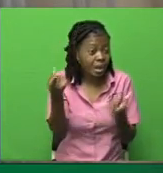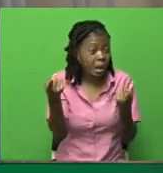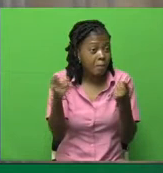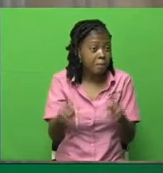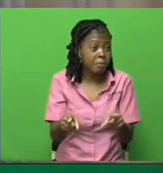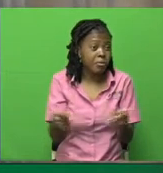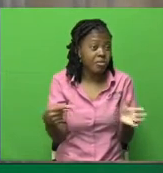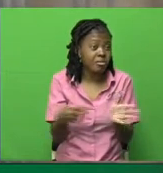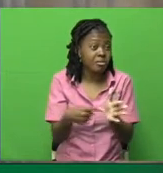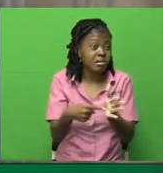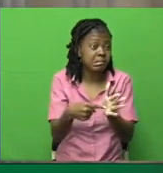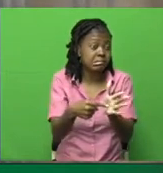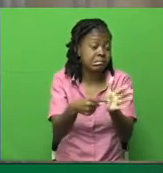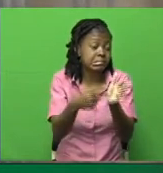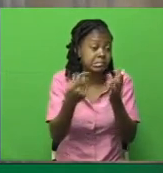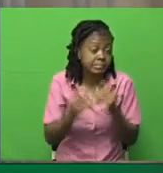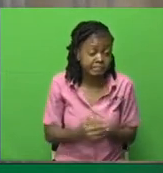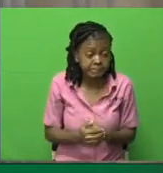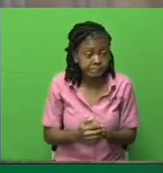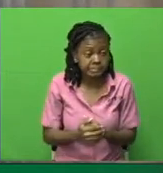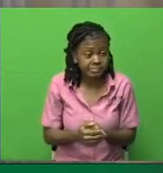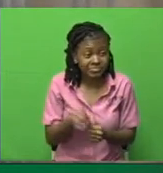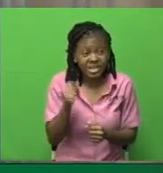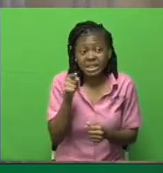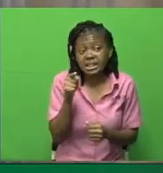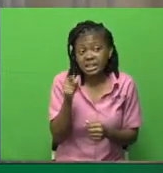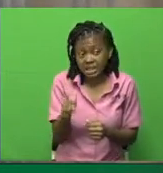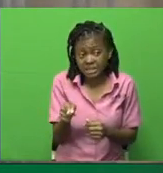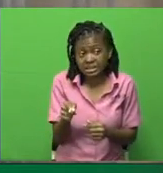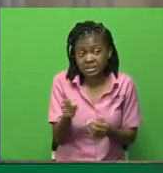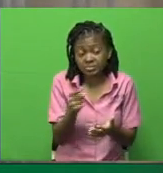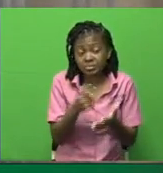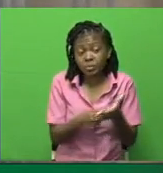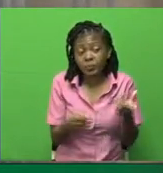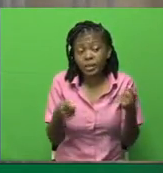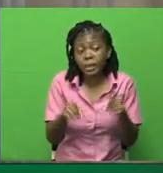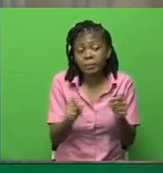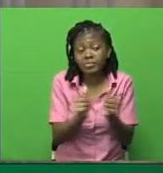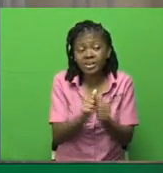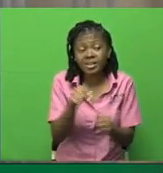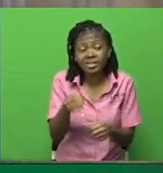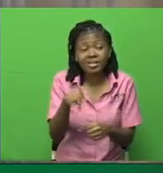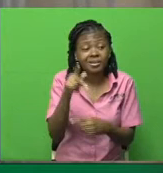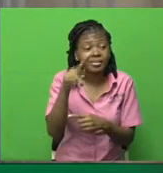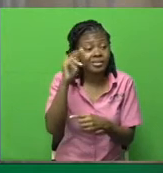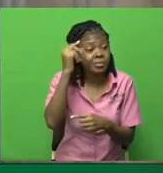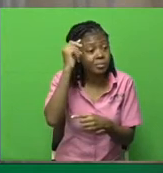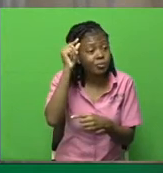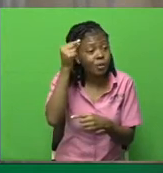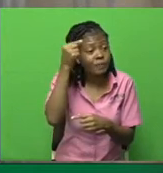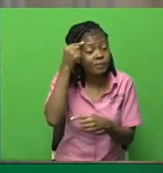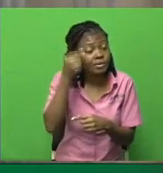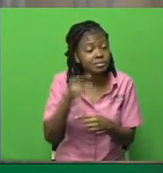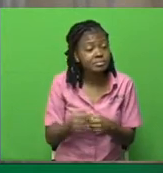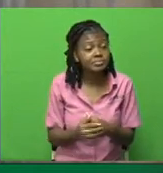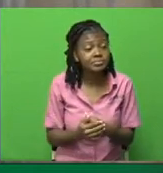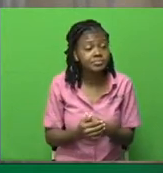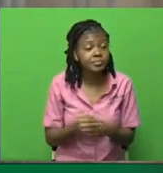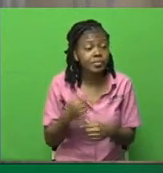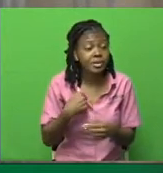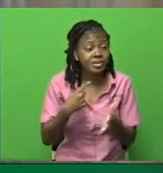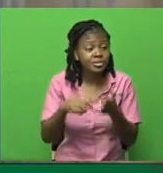debt that is the state of the debt packet under this government I look at the hsf